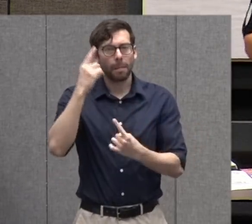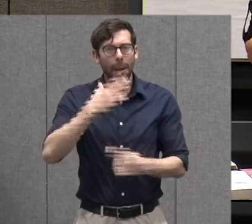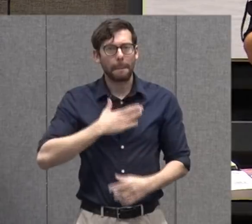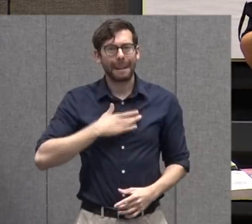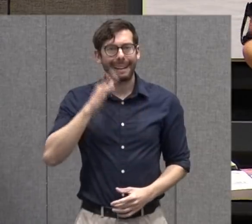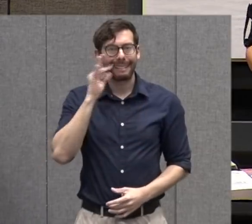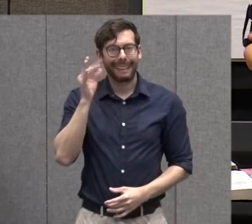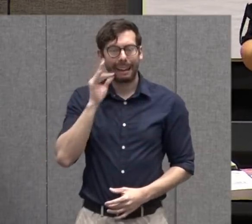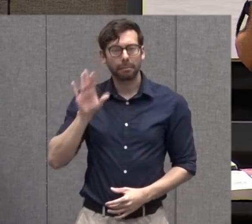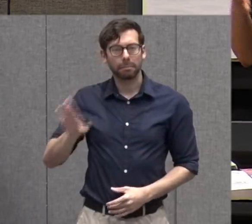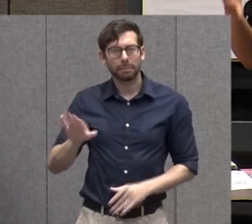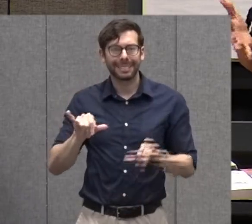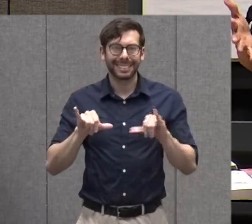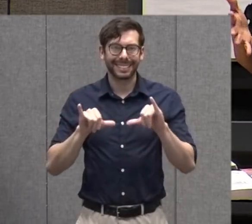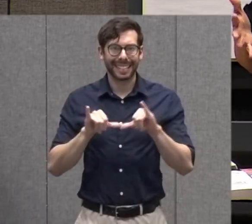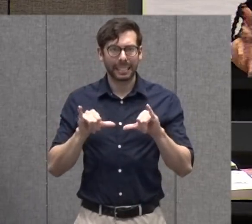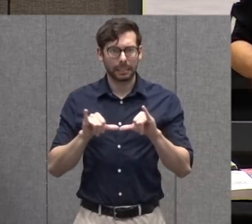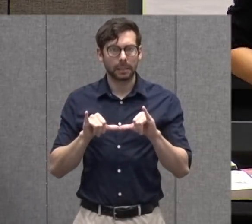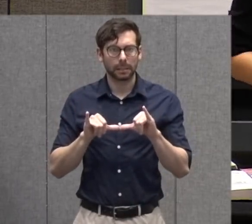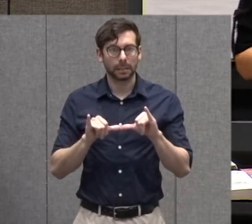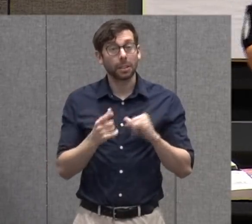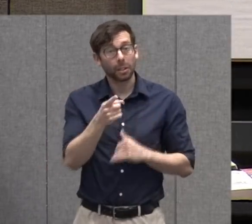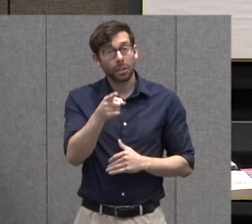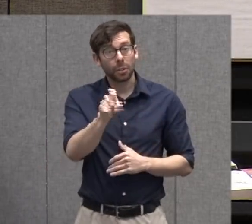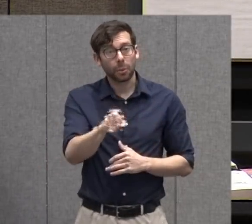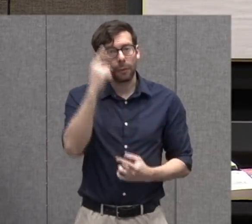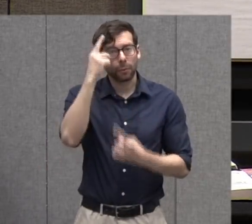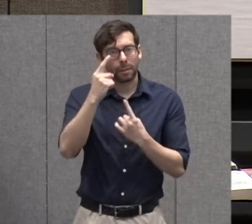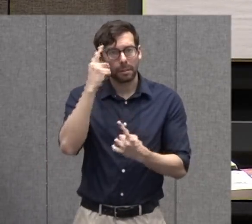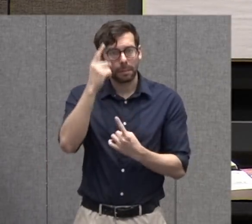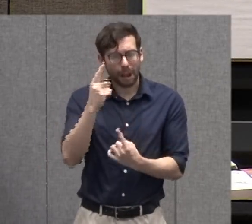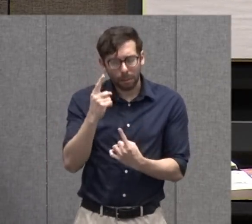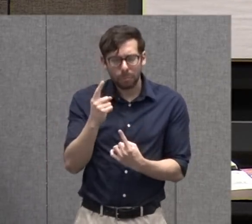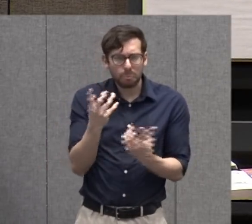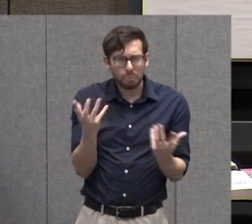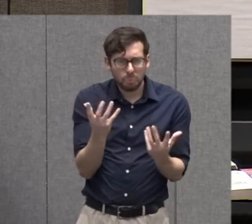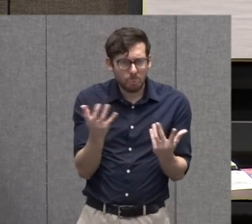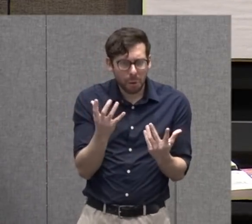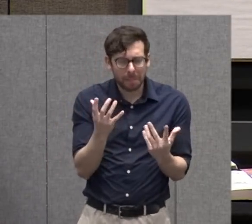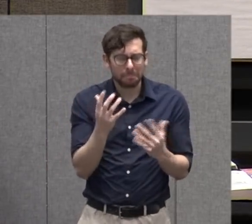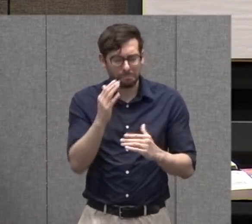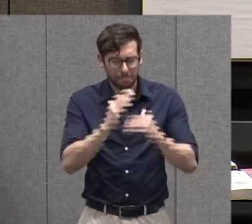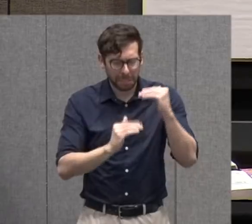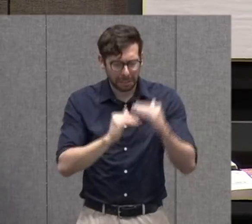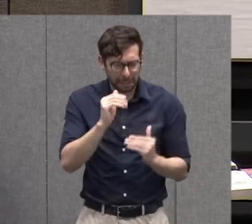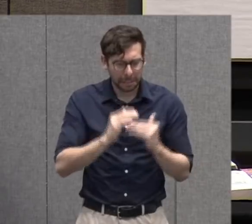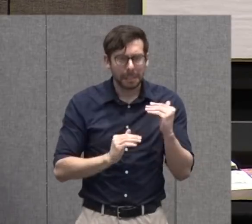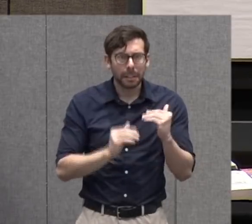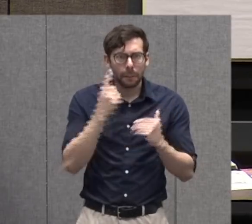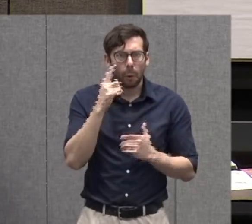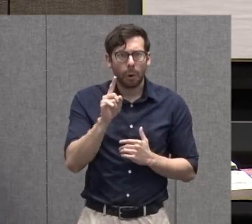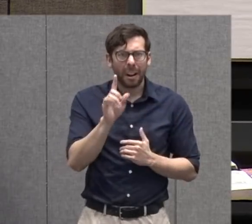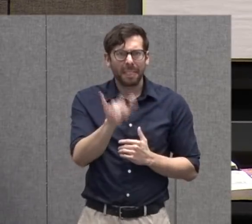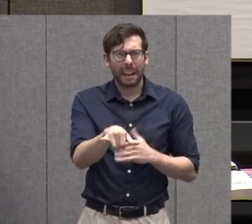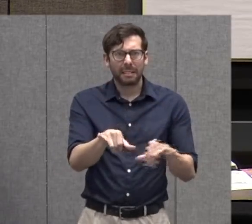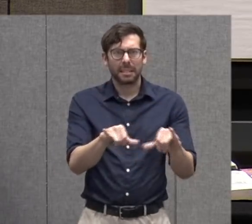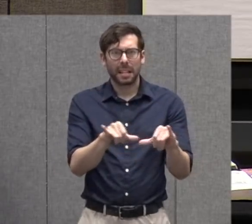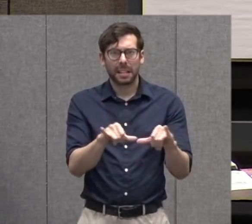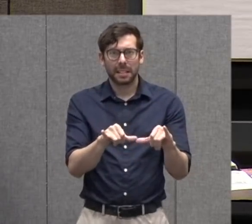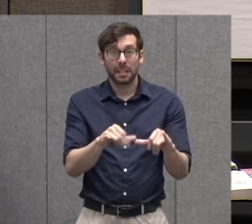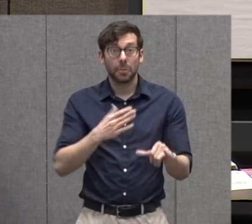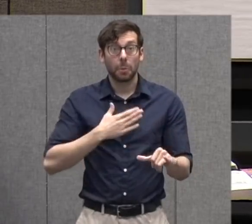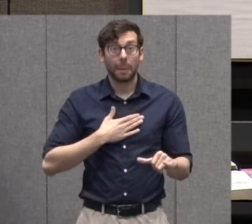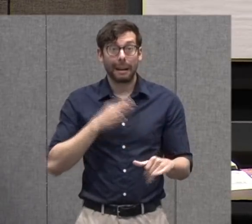about whatever we're building for, how big is it? My cat is about this big, and then with her tail, she's about this